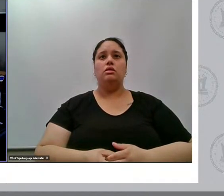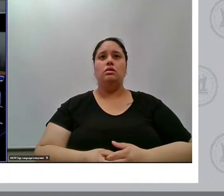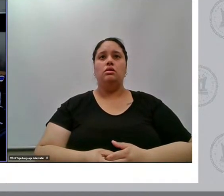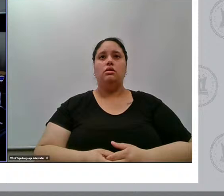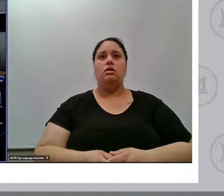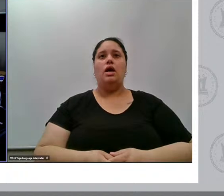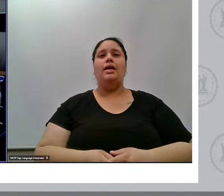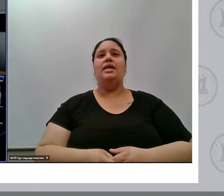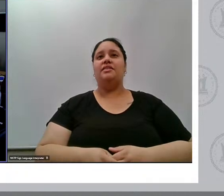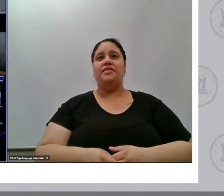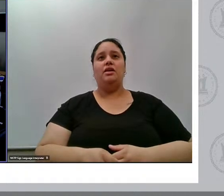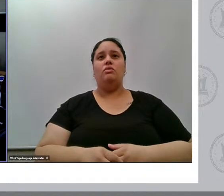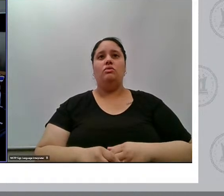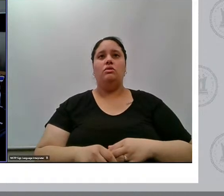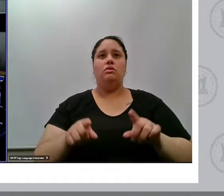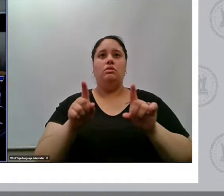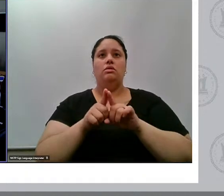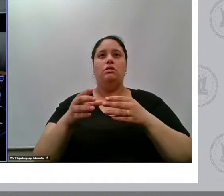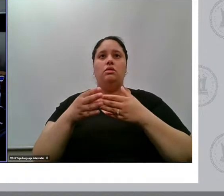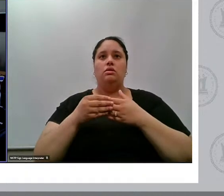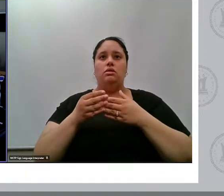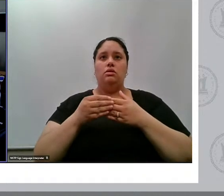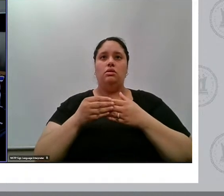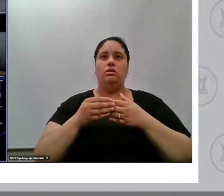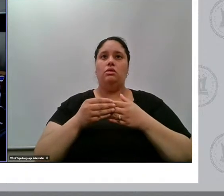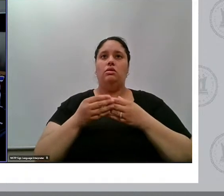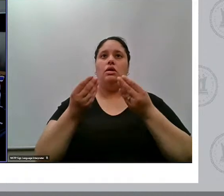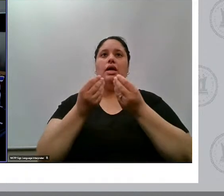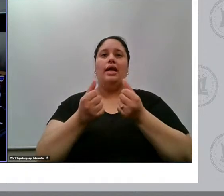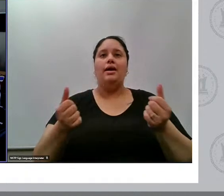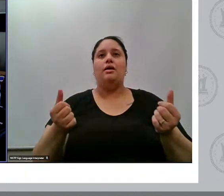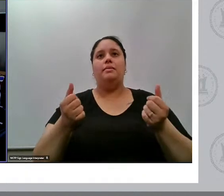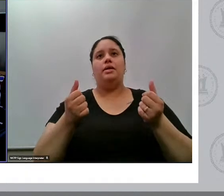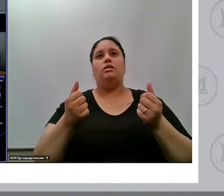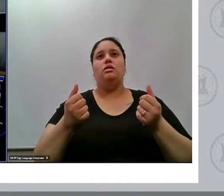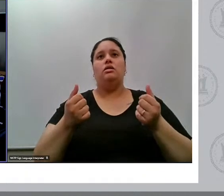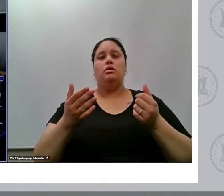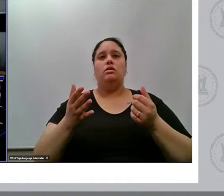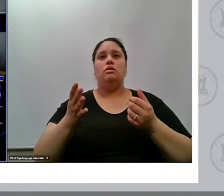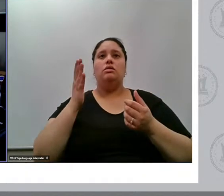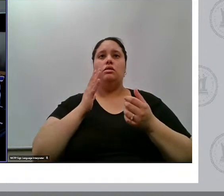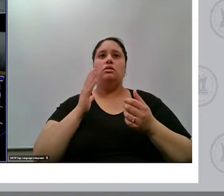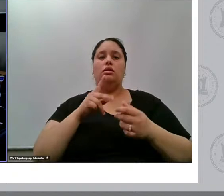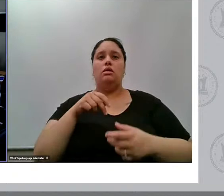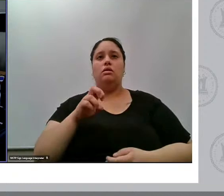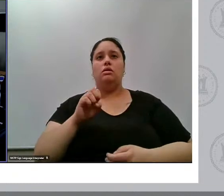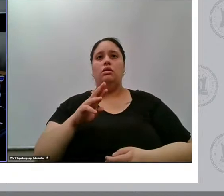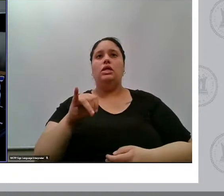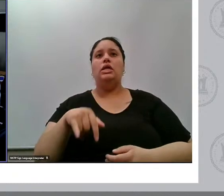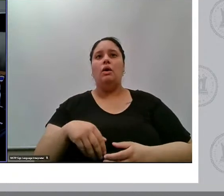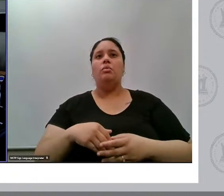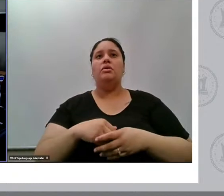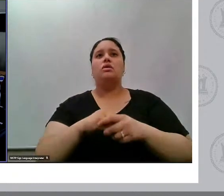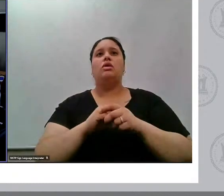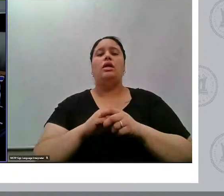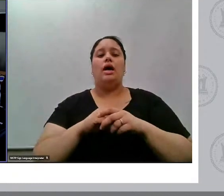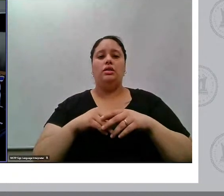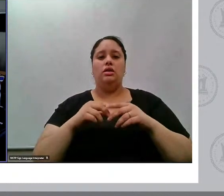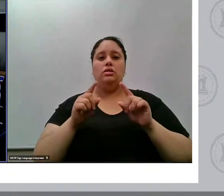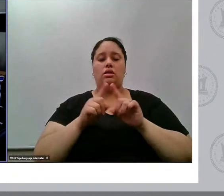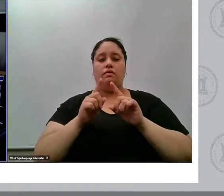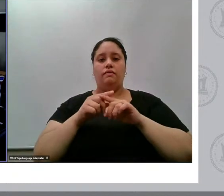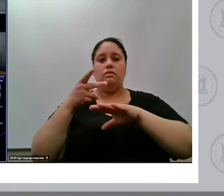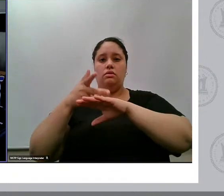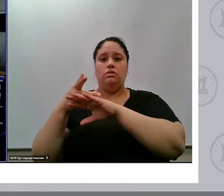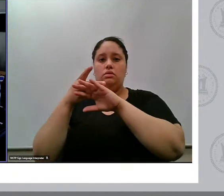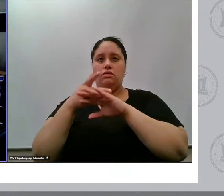Thank you very much. Members, we resolved earlier that we would have the probity portion of the report in camera.